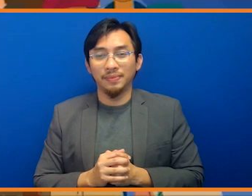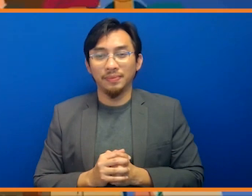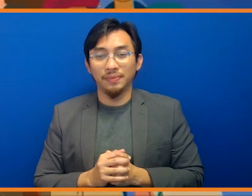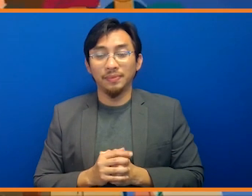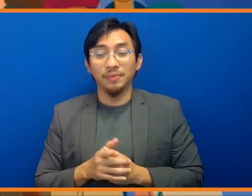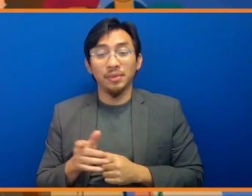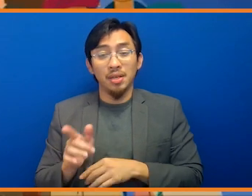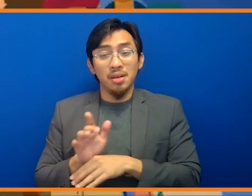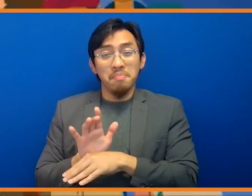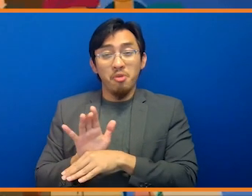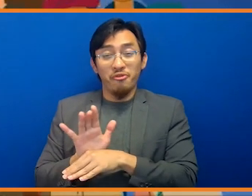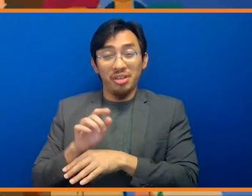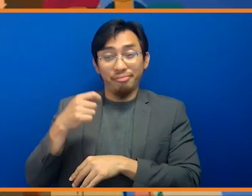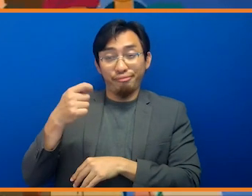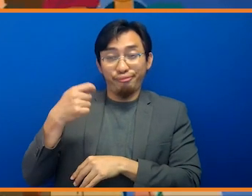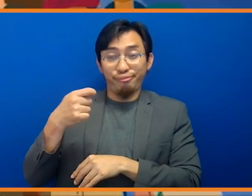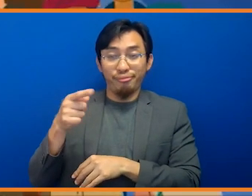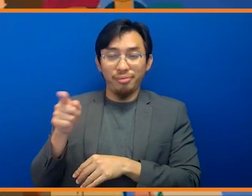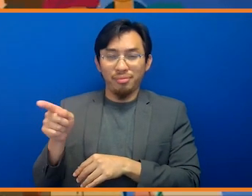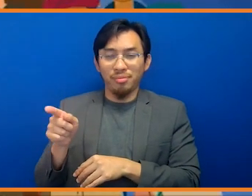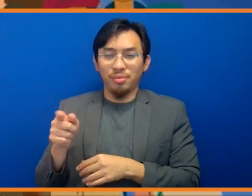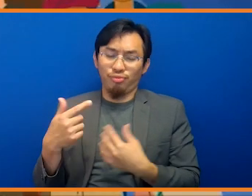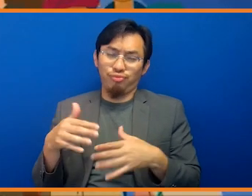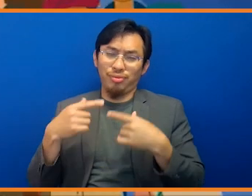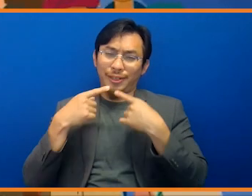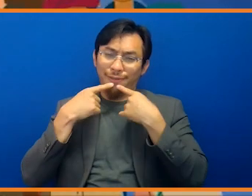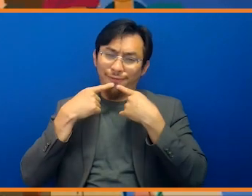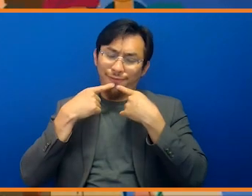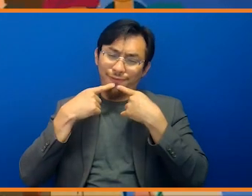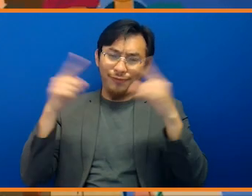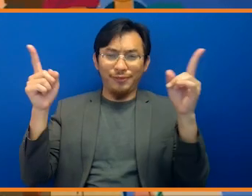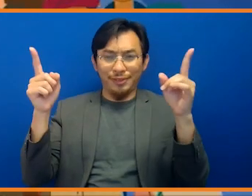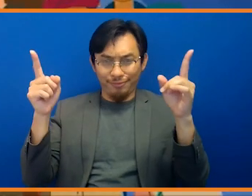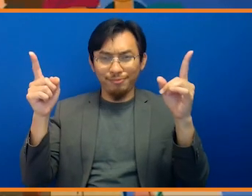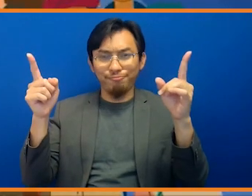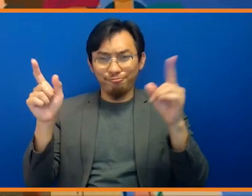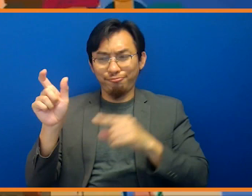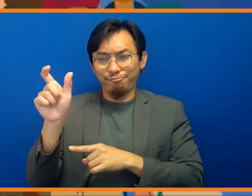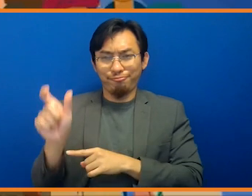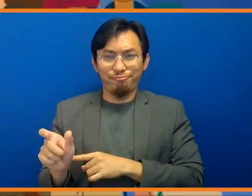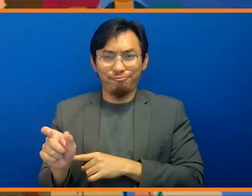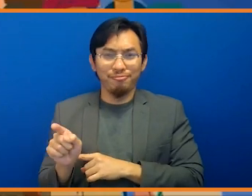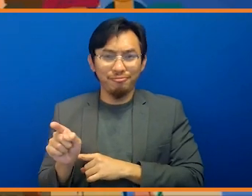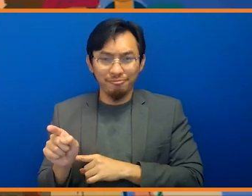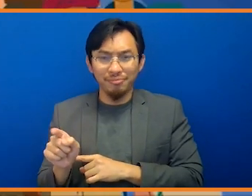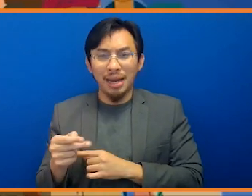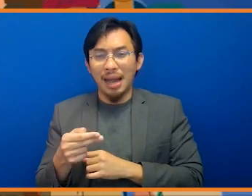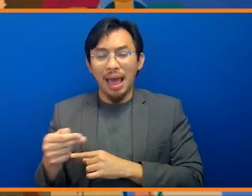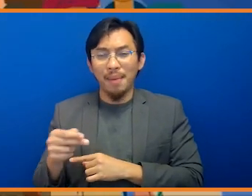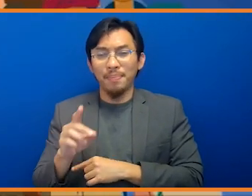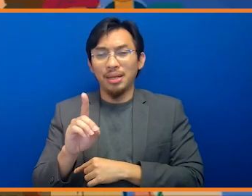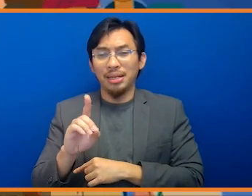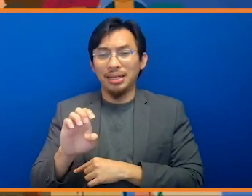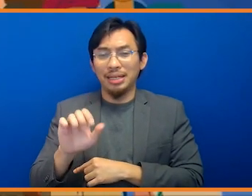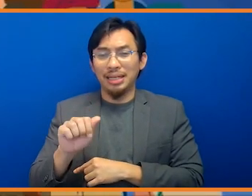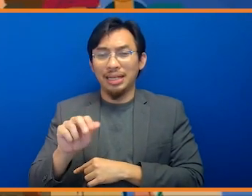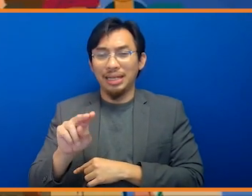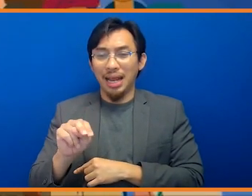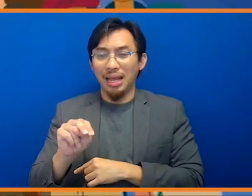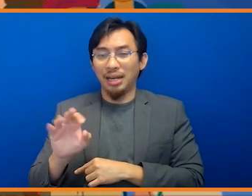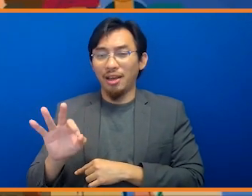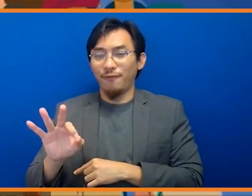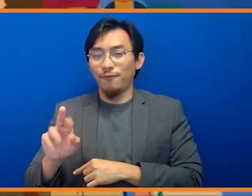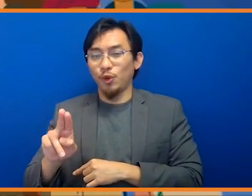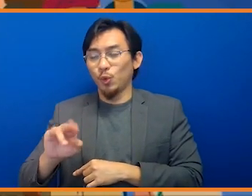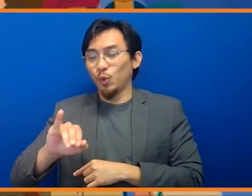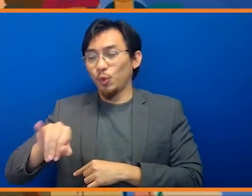In this movie, the popular actor starred in, and his name